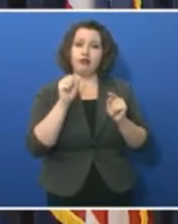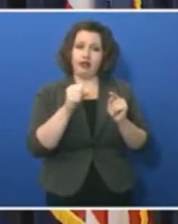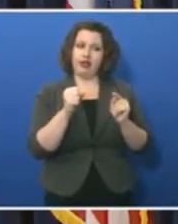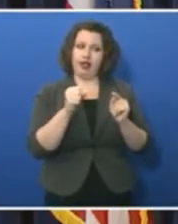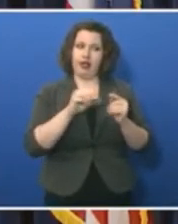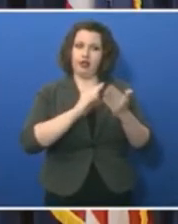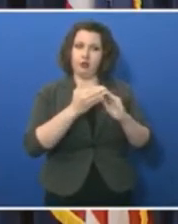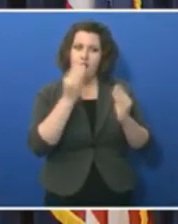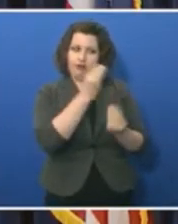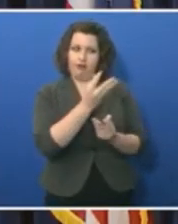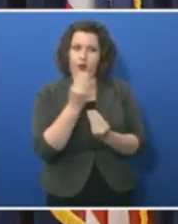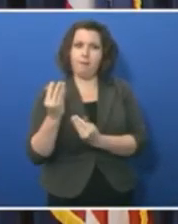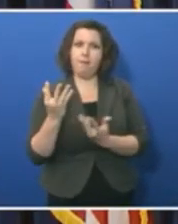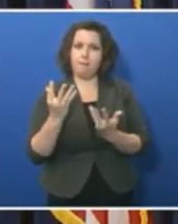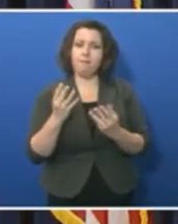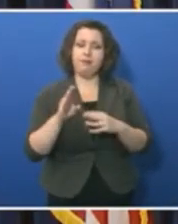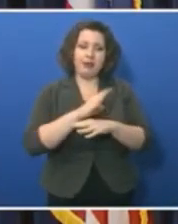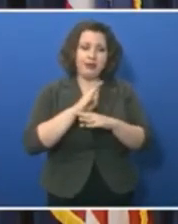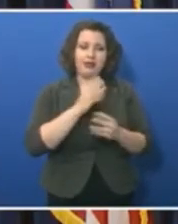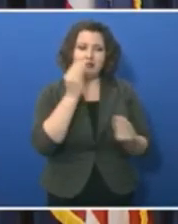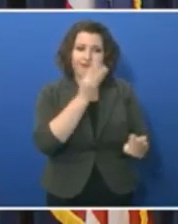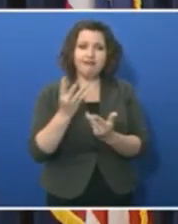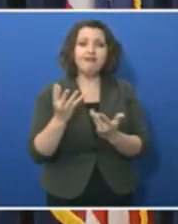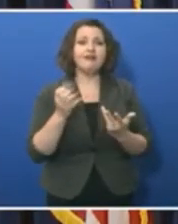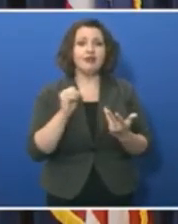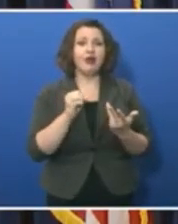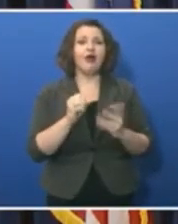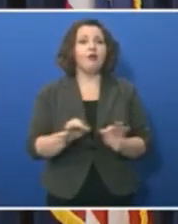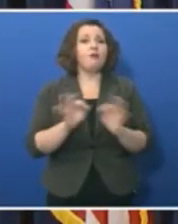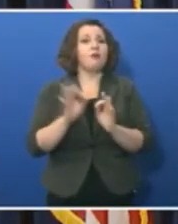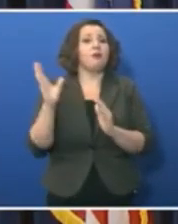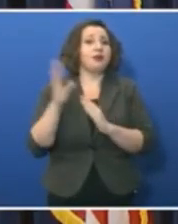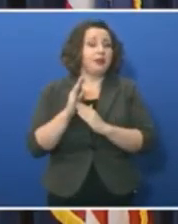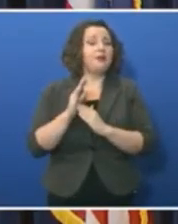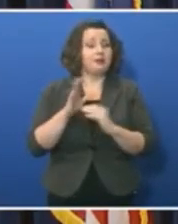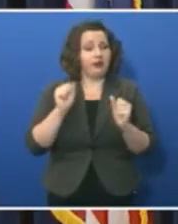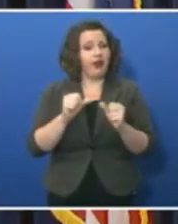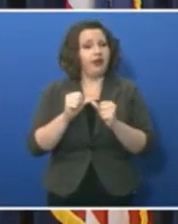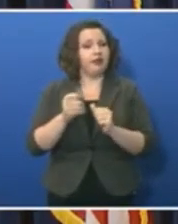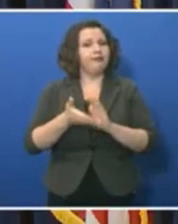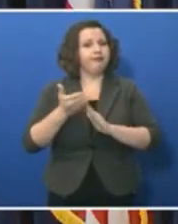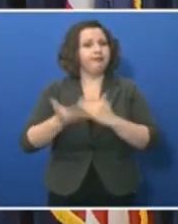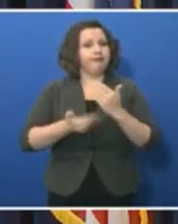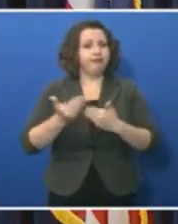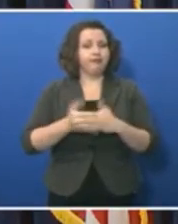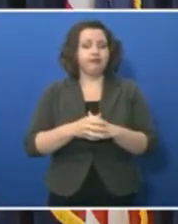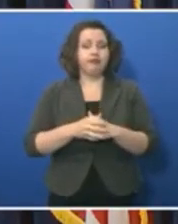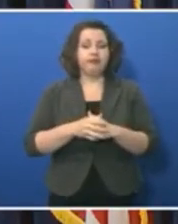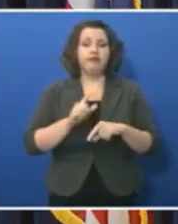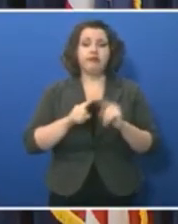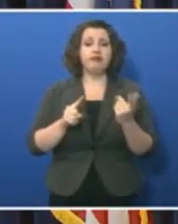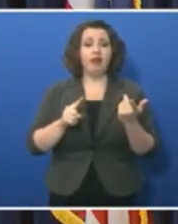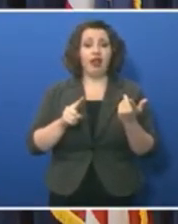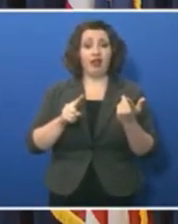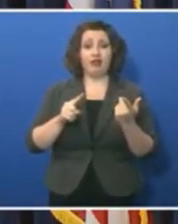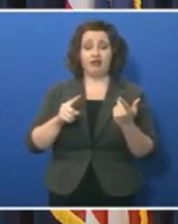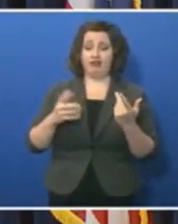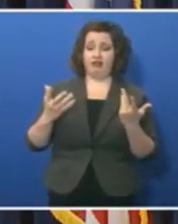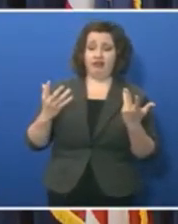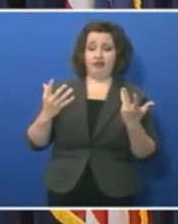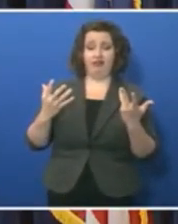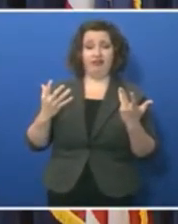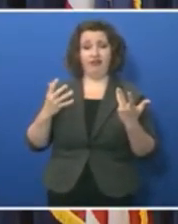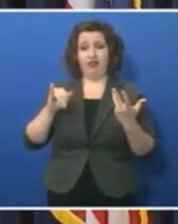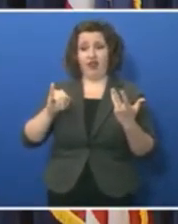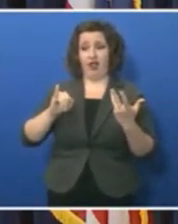the community and the businesses. So most importantly, we can keep them up and going, but protect the health and well-being of